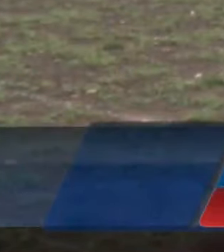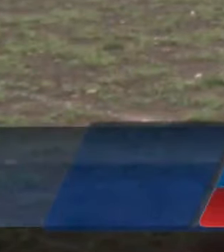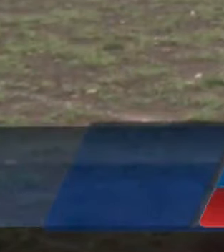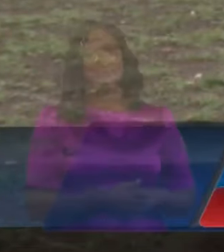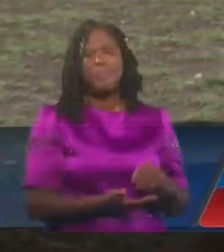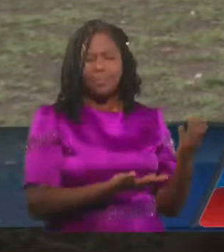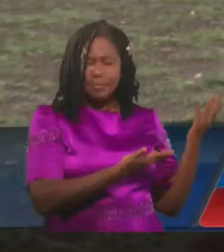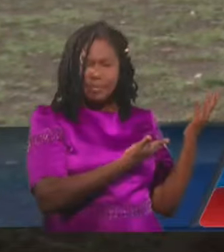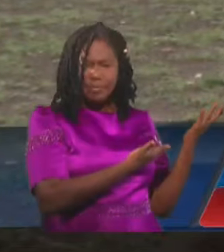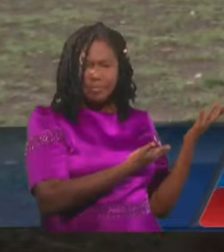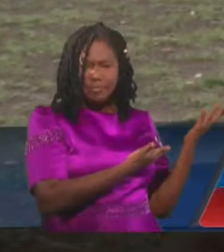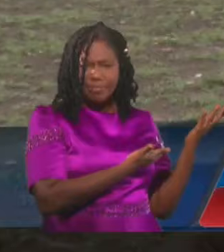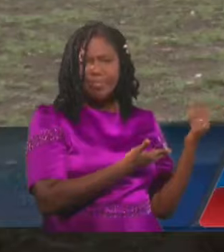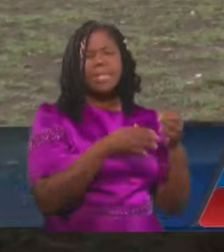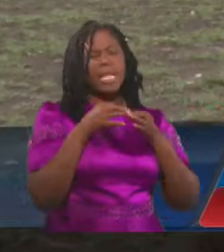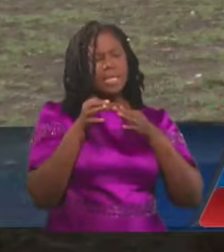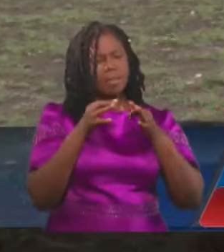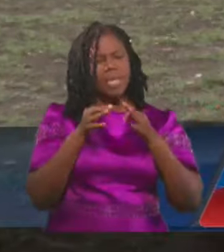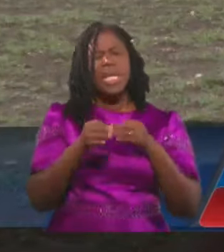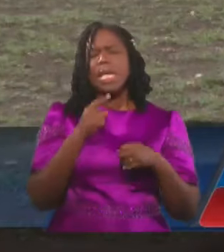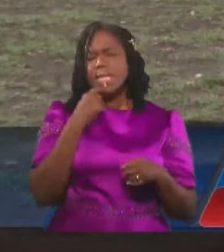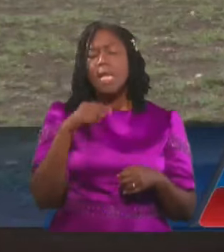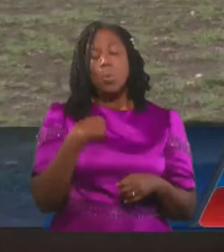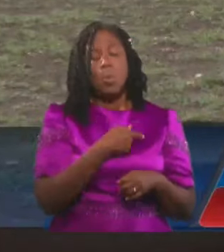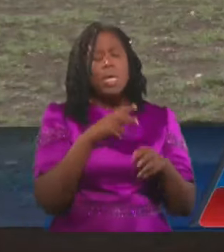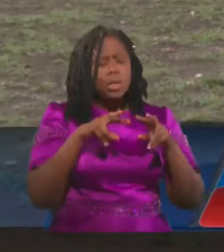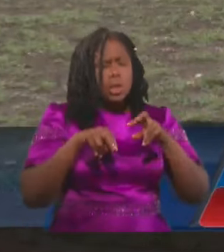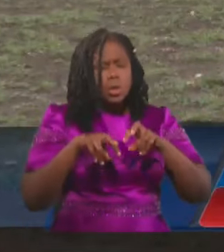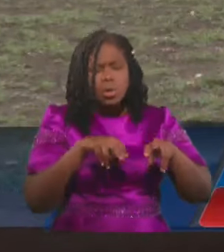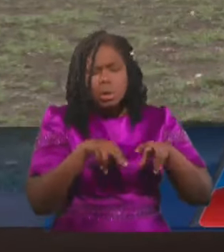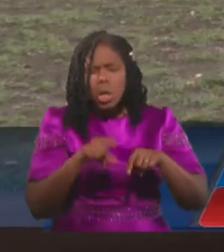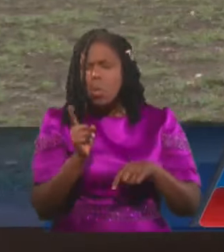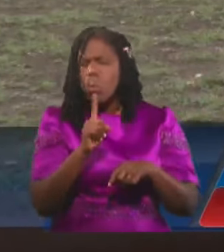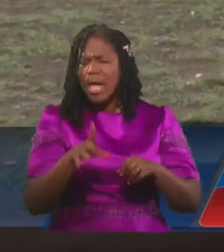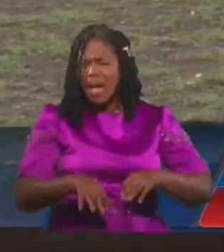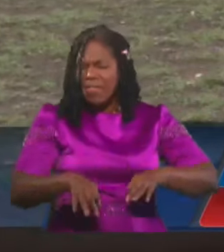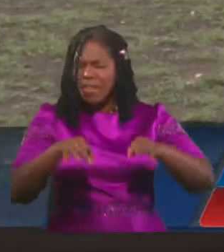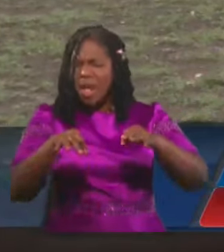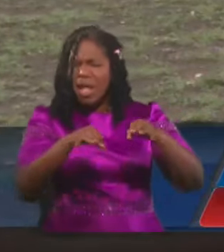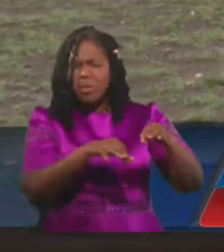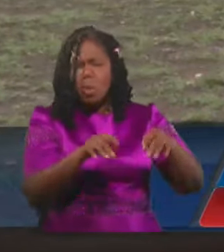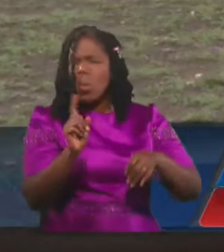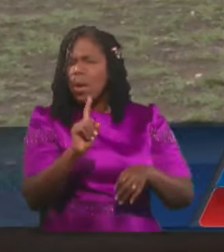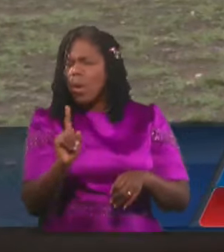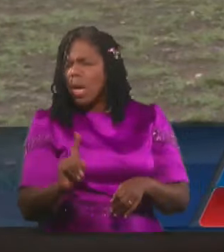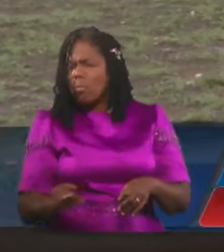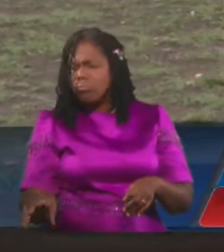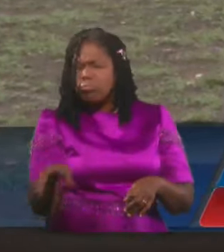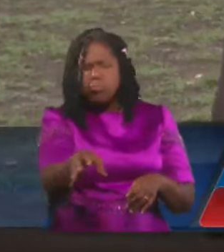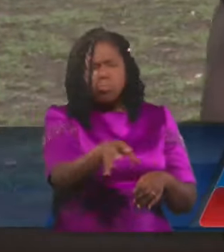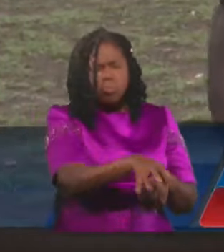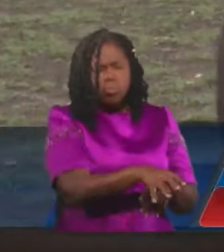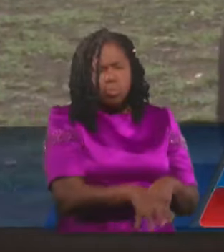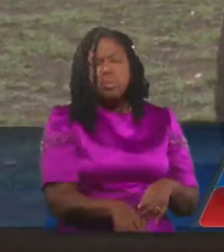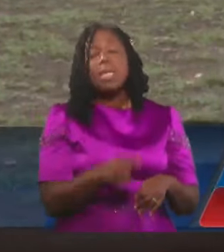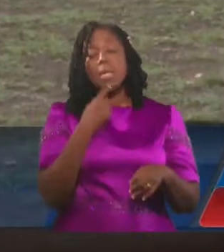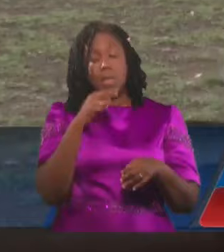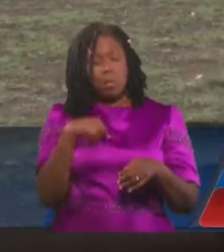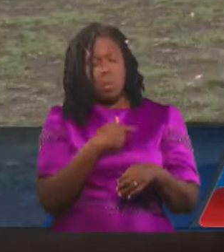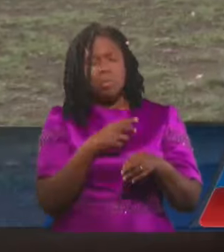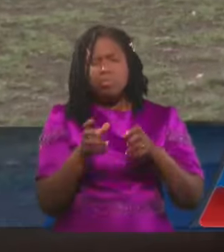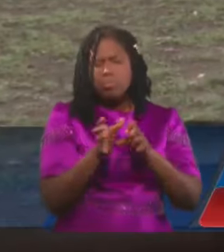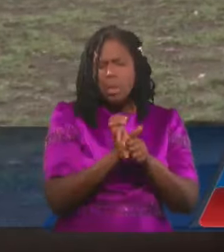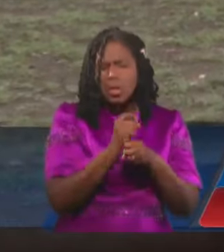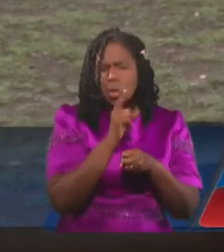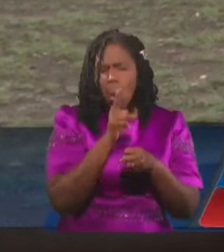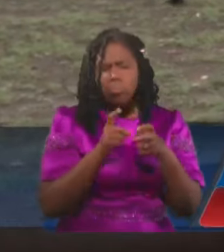identified the areas, the flood-prone areas. We've gone in through our regional coordinating meetings. We've coordinated the efforts